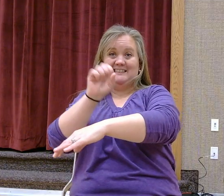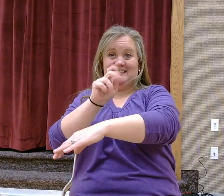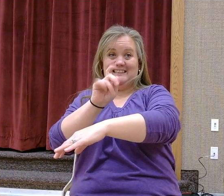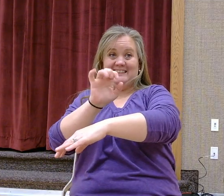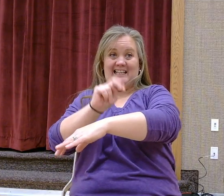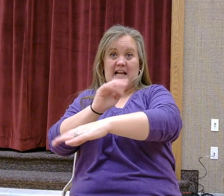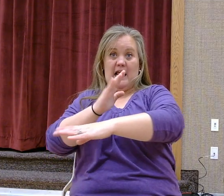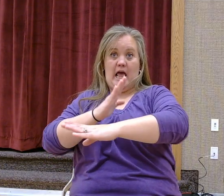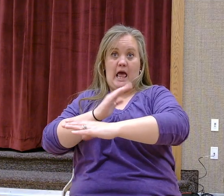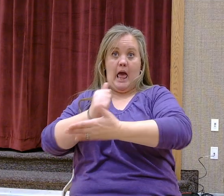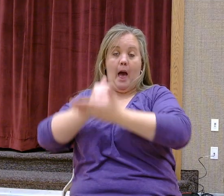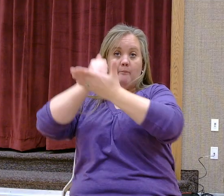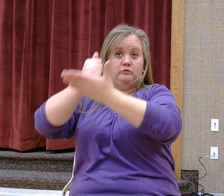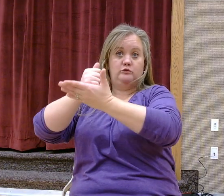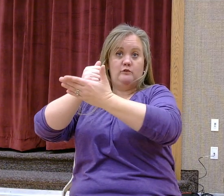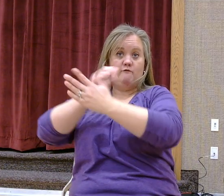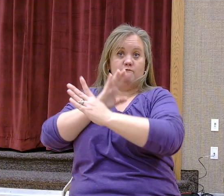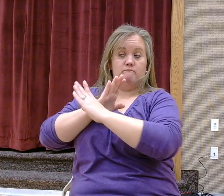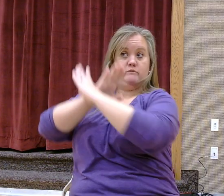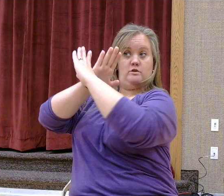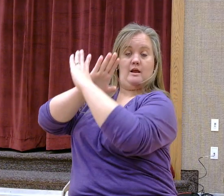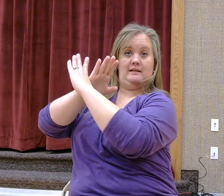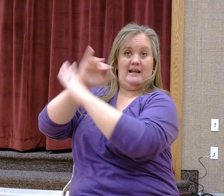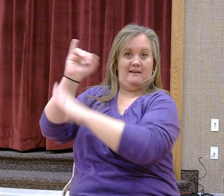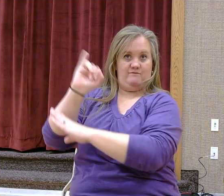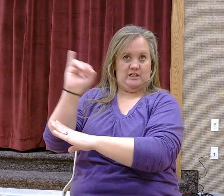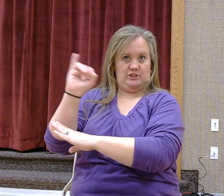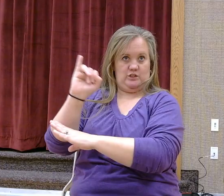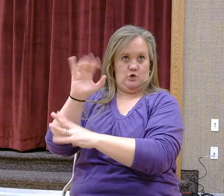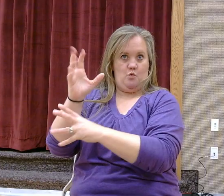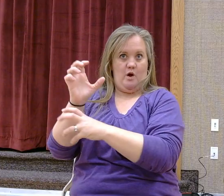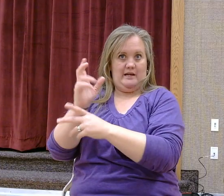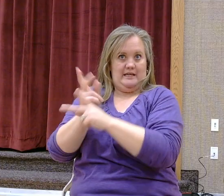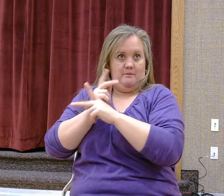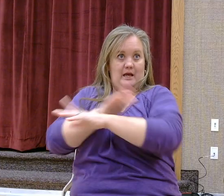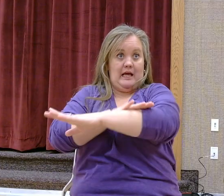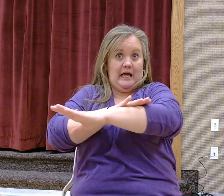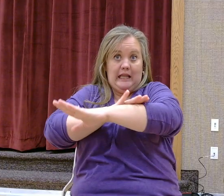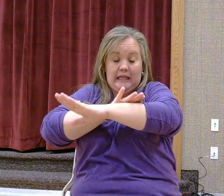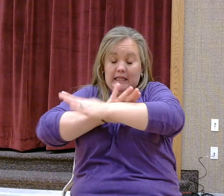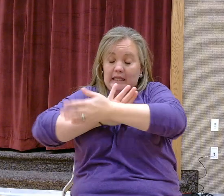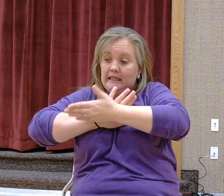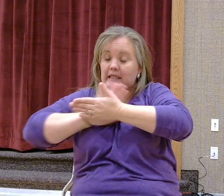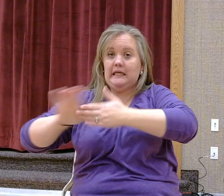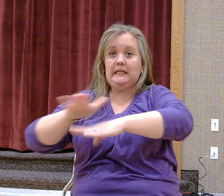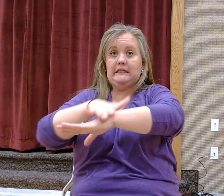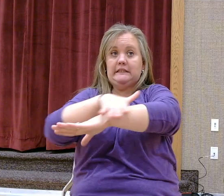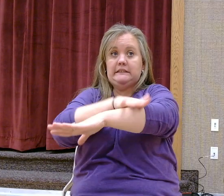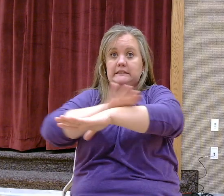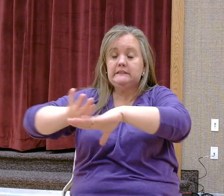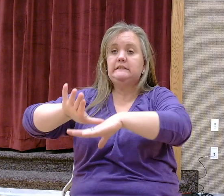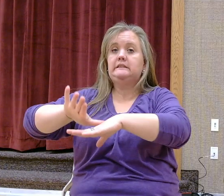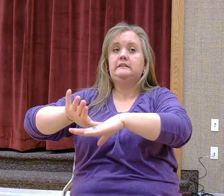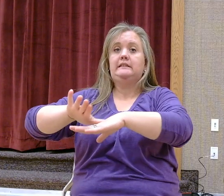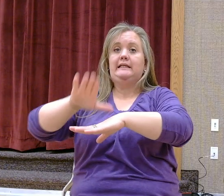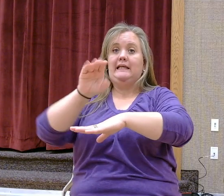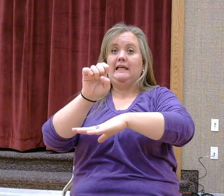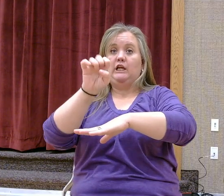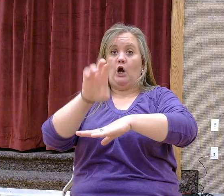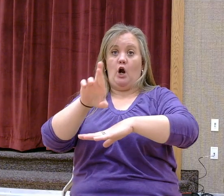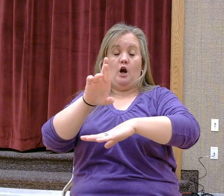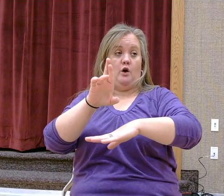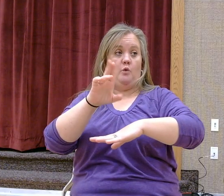skin is your barrier for infection. So if you can just keep that clean until it gets seen, you come to the ER, most of the time what we do is just put a bunch